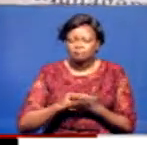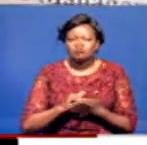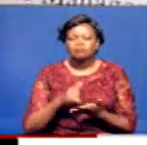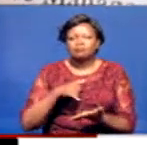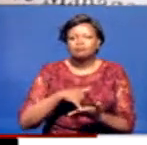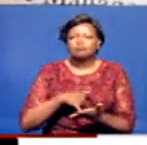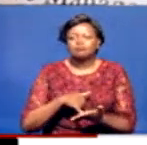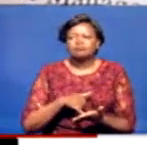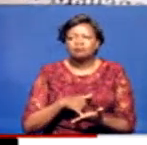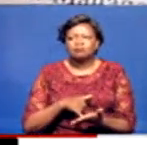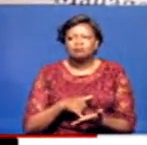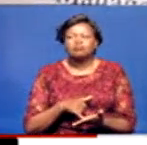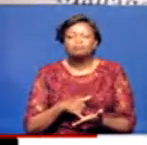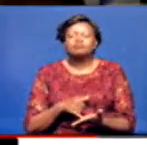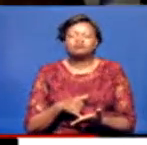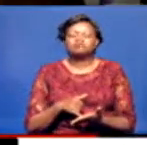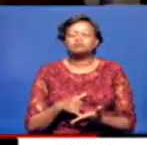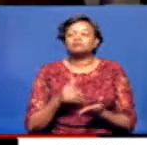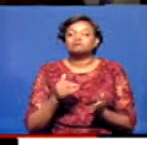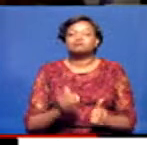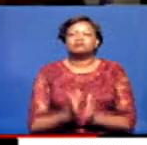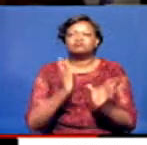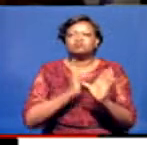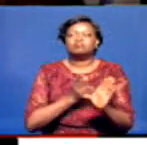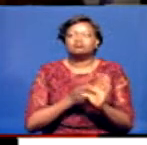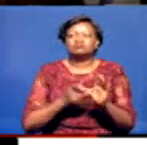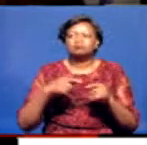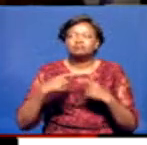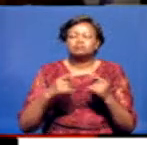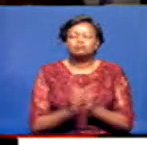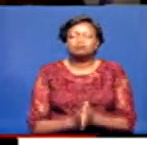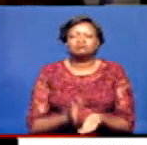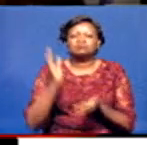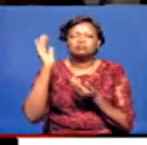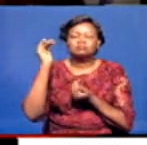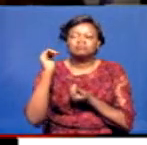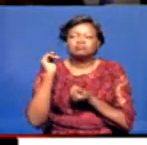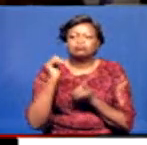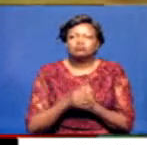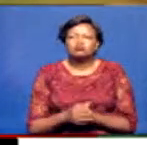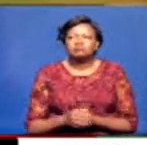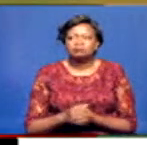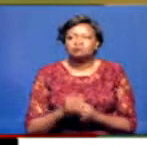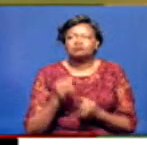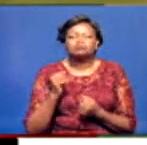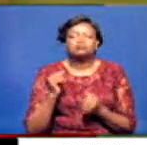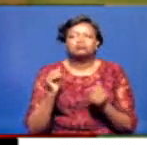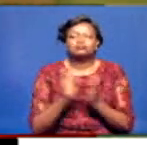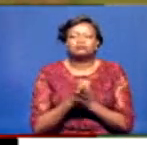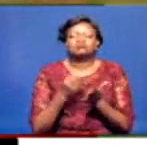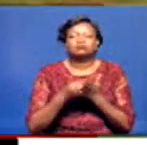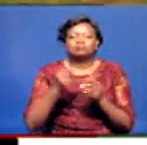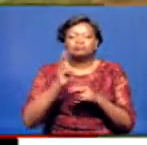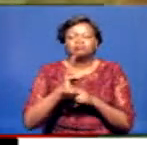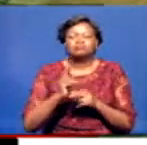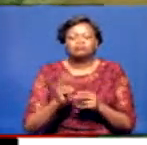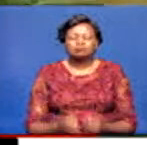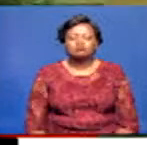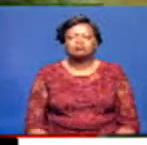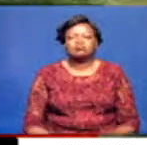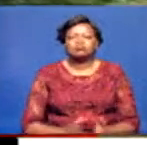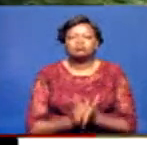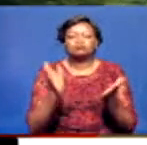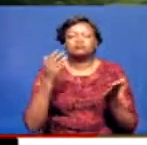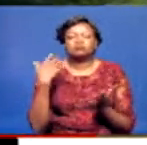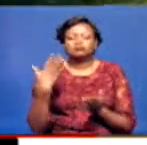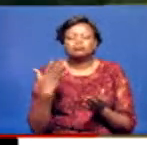key dates, public participation procedures, projections of revenues and expenditures of published documents increases trust in